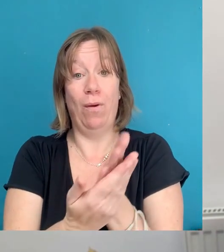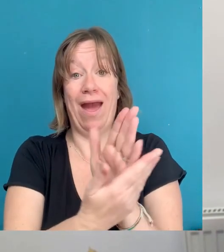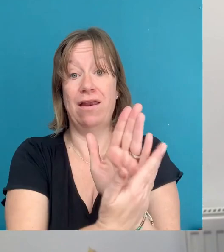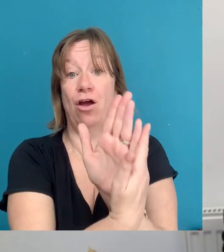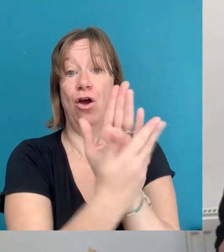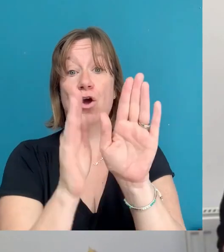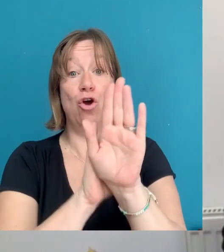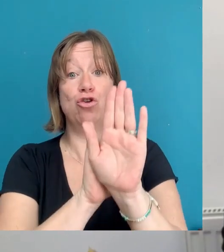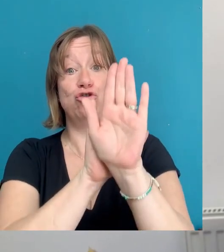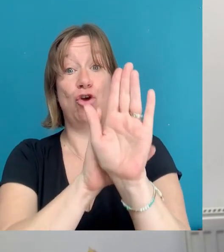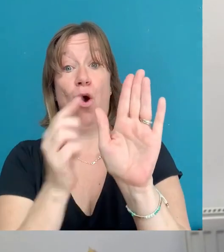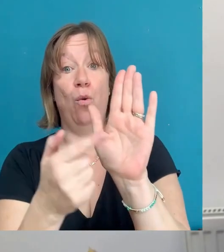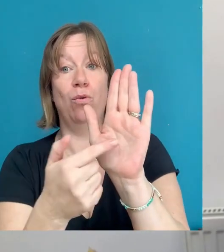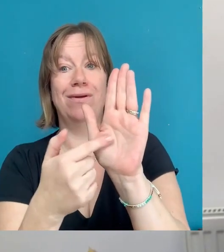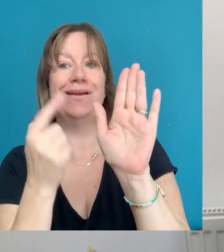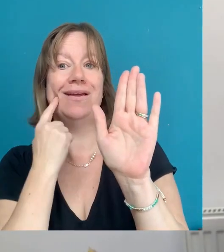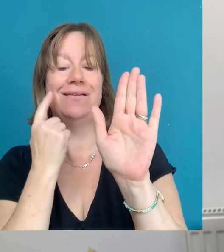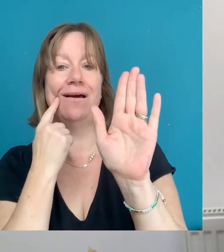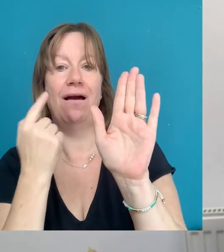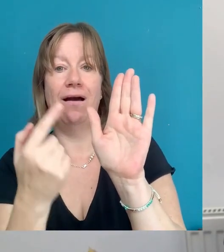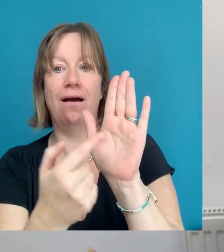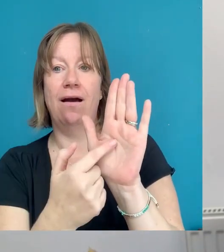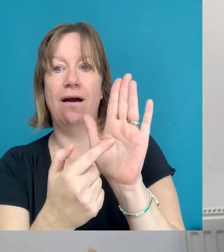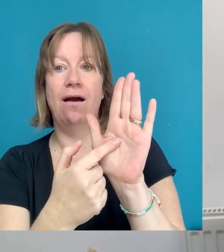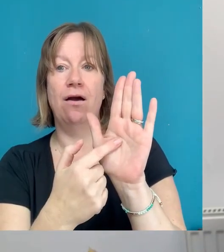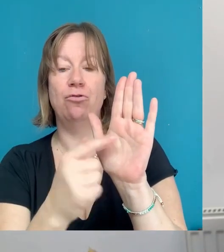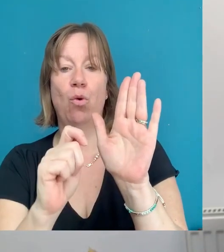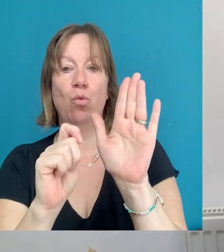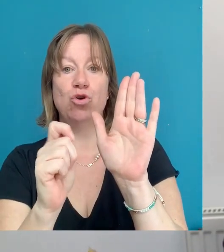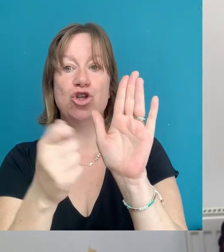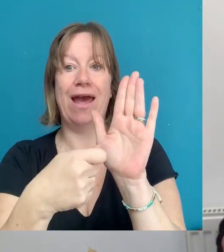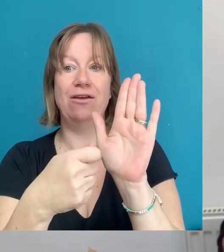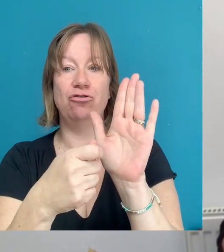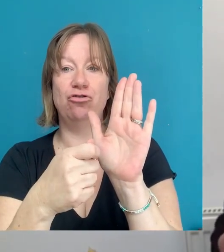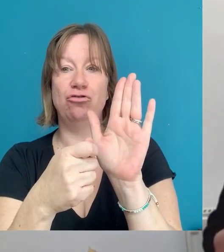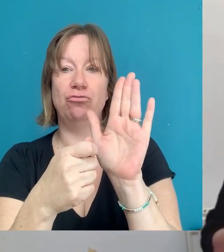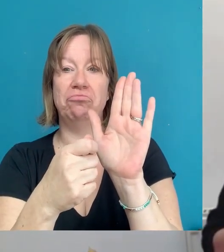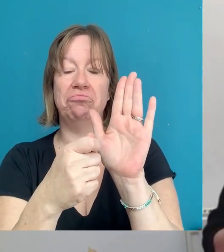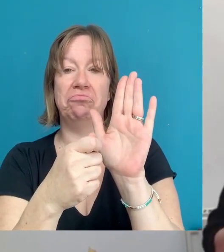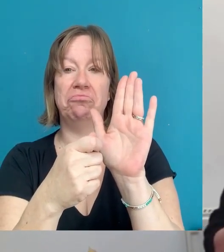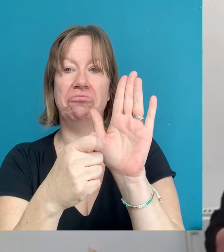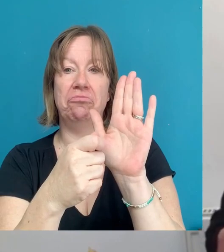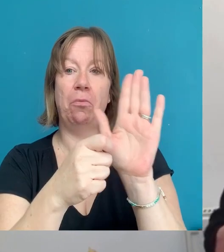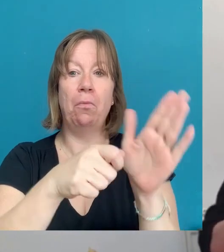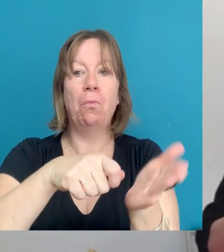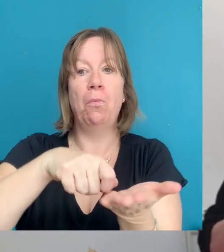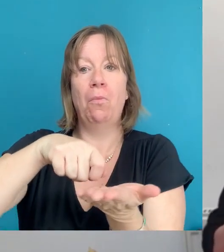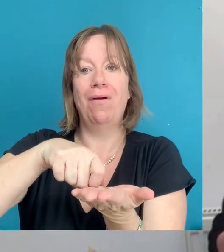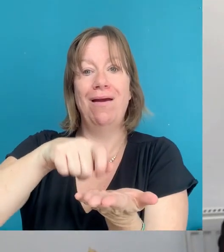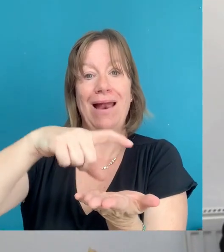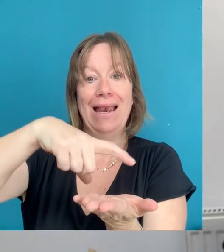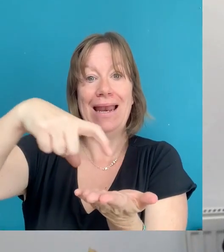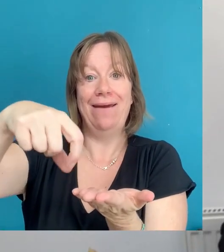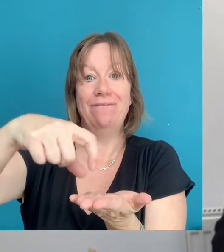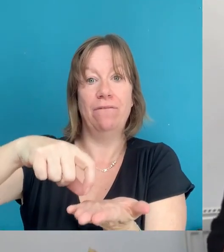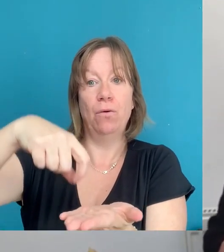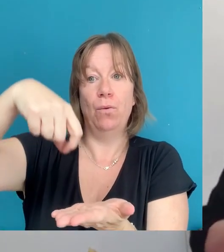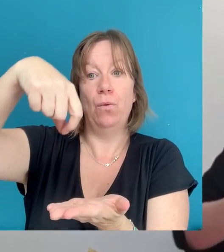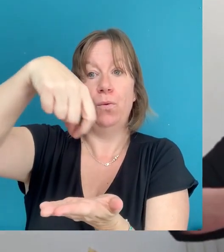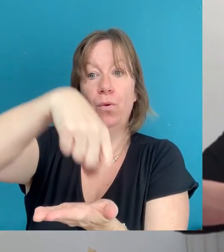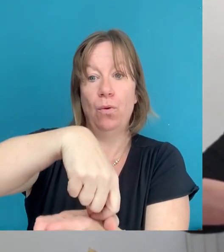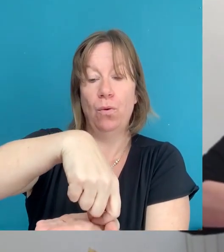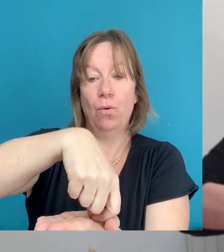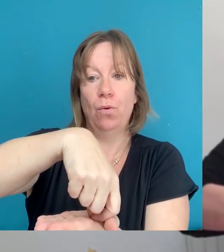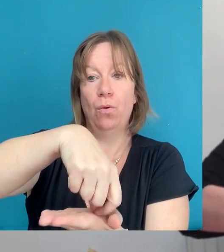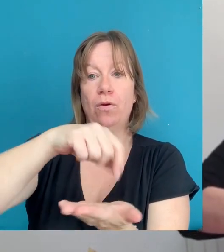on camera. This is called a ghost print. So I'm lifting up the leaf